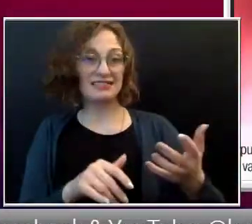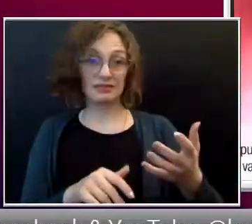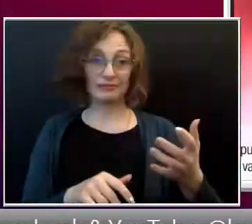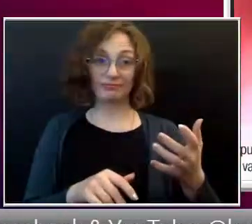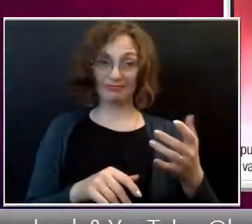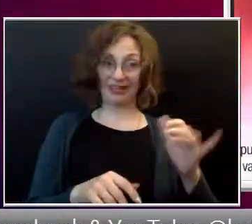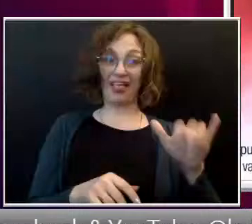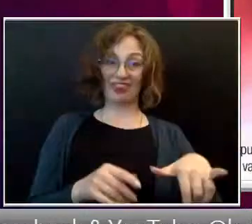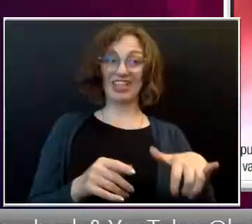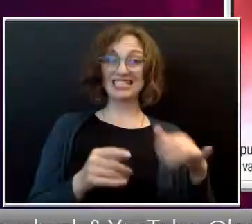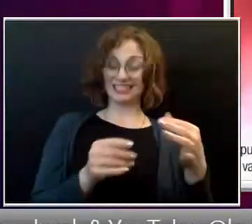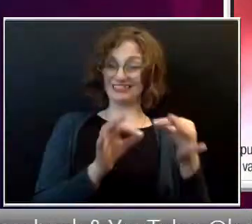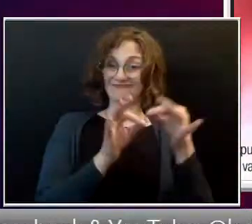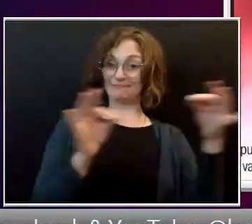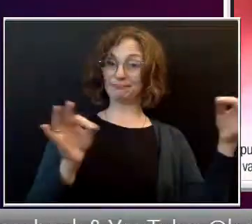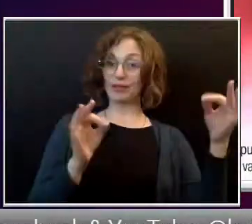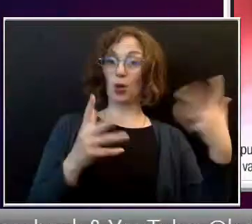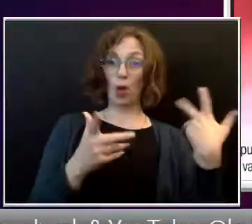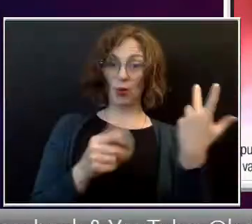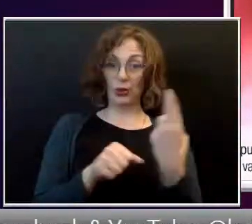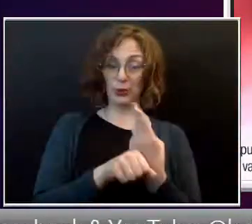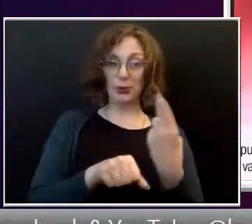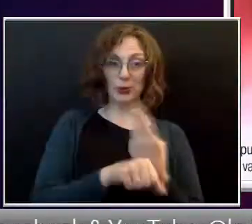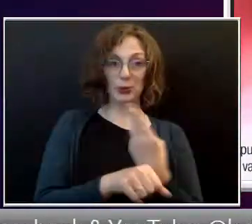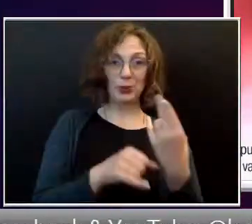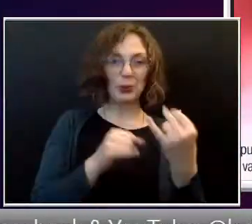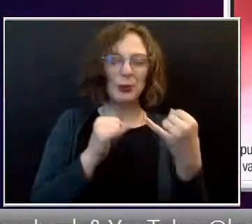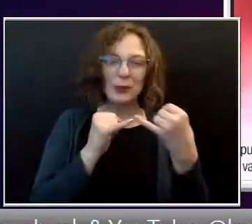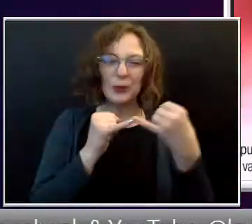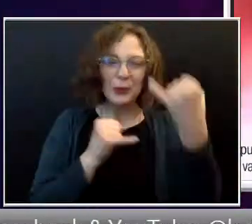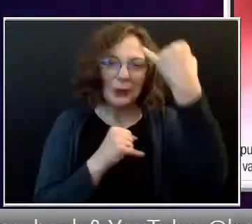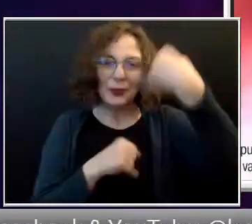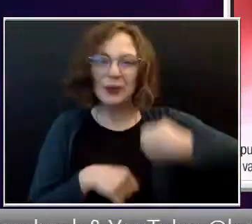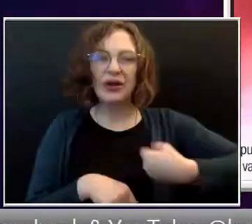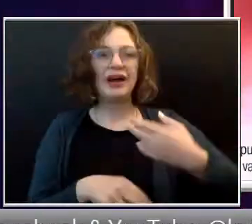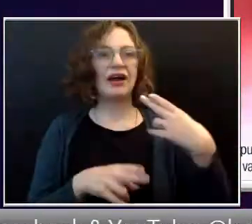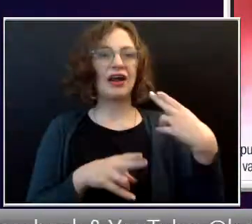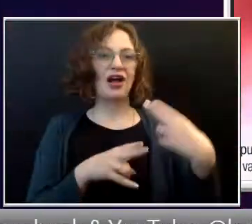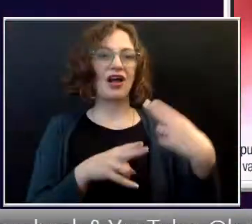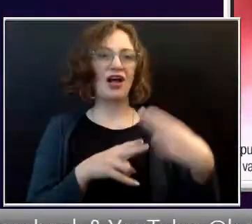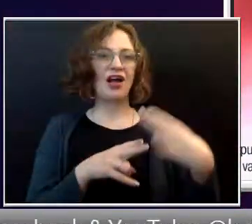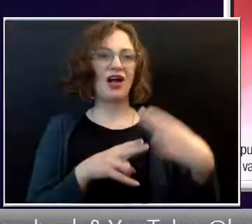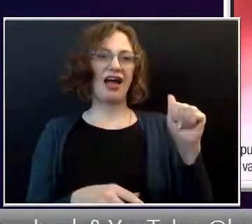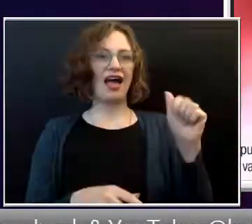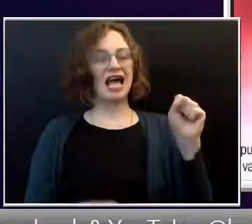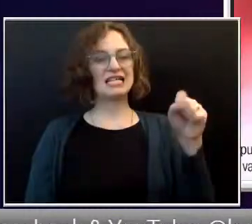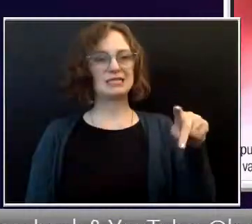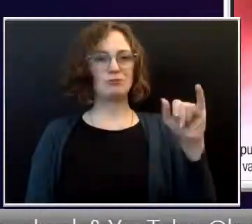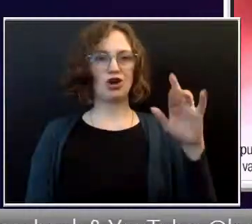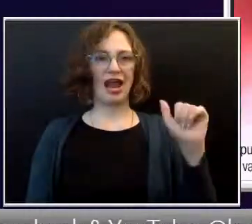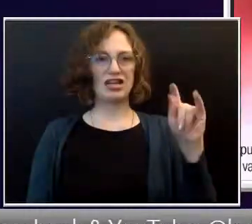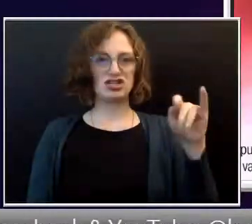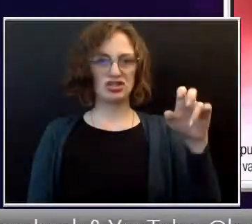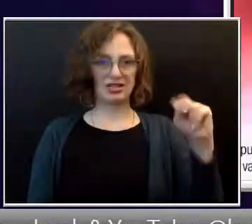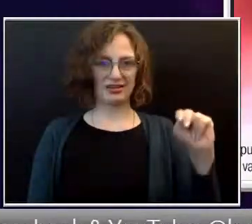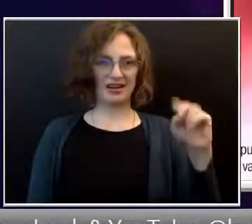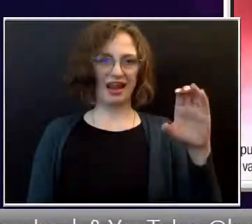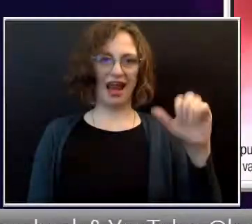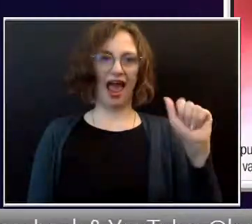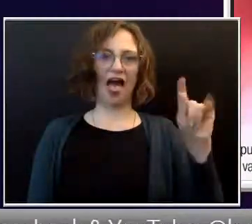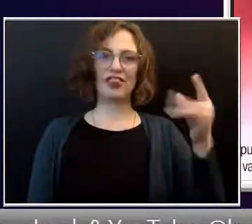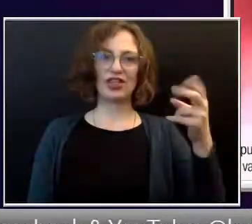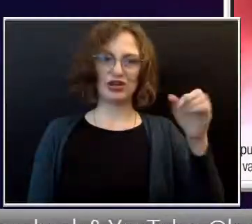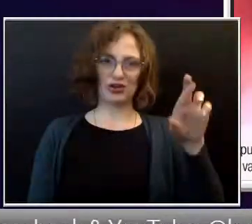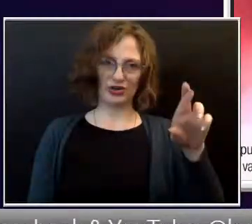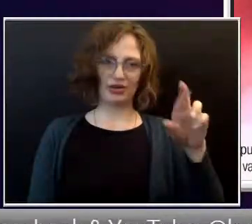aspiration catheter. And we'll show that in 1 second after we watch this animation. So the catheter goes in. Correct. Goes up to the